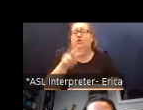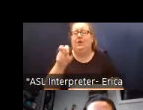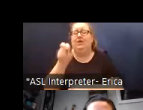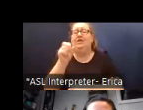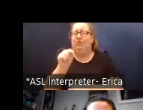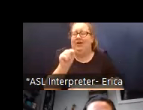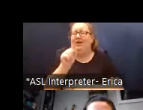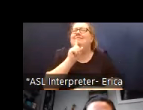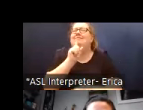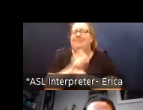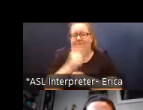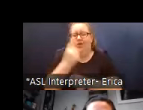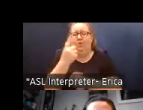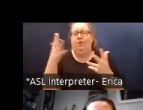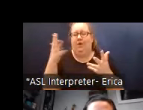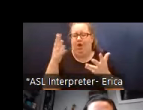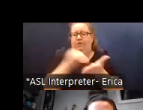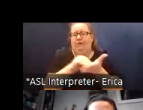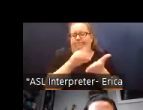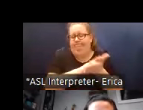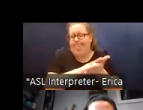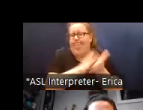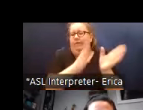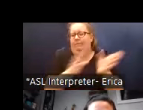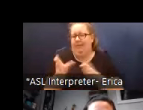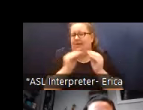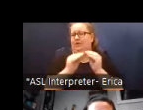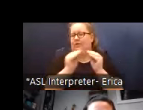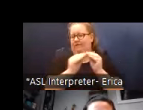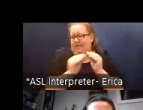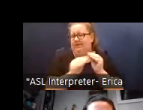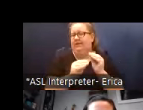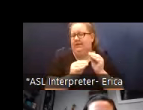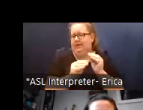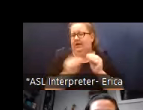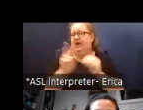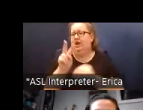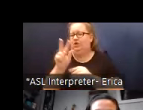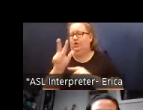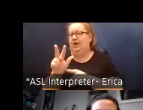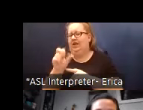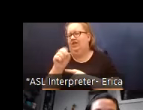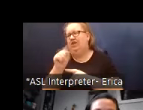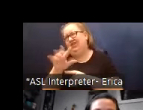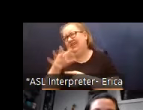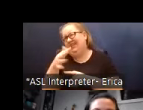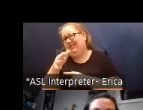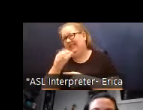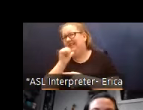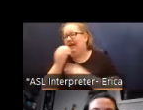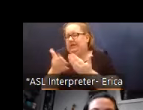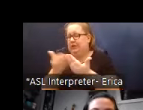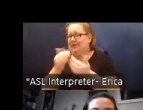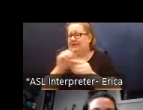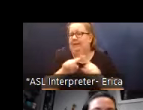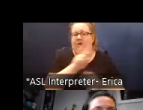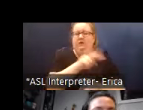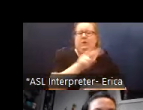one that we've already got a plan to fix that problem. The 23rd Street, not so easy, but 22nd Street,